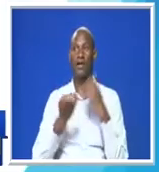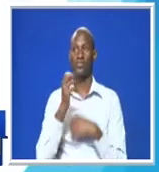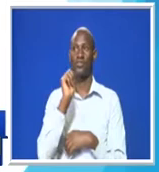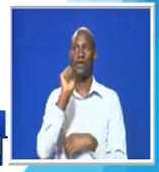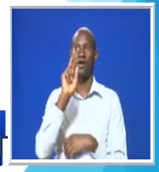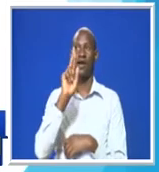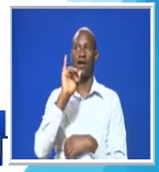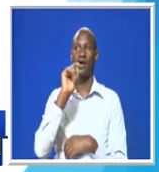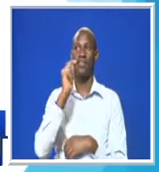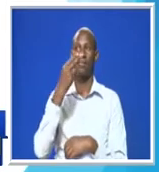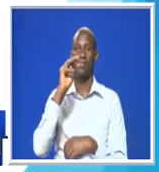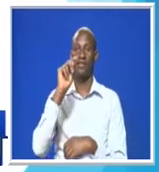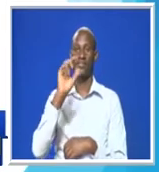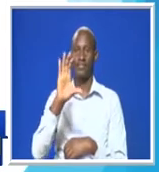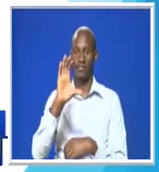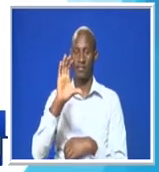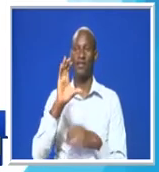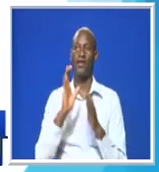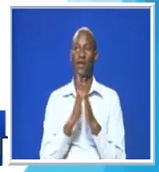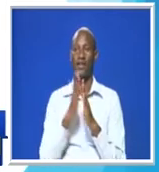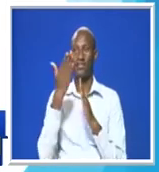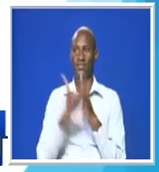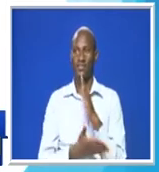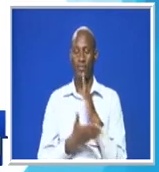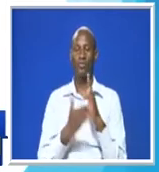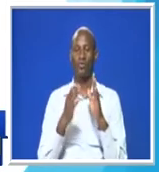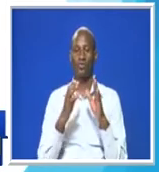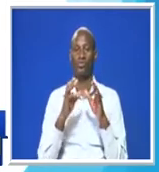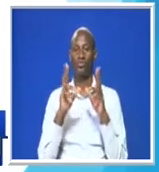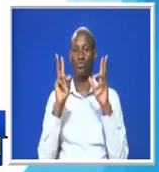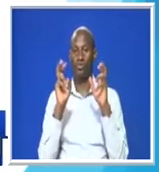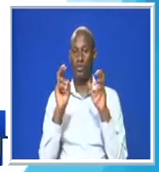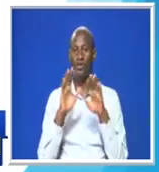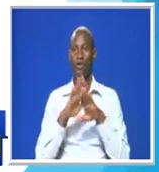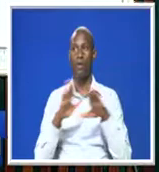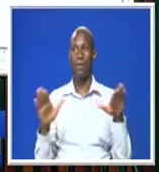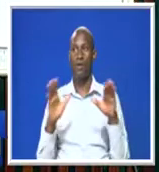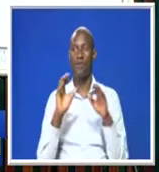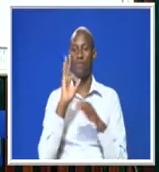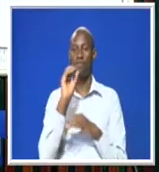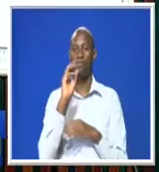arithmetics and the subtopic is the compound formula.